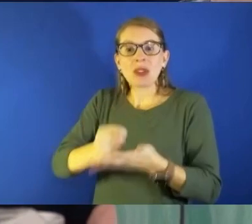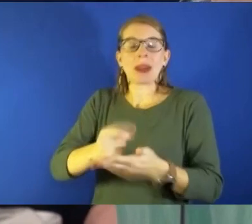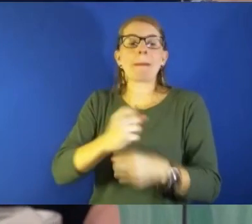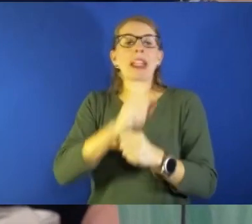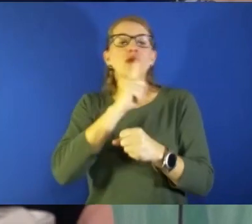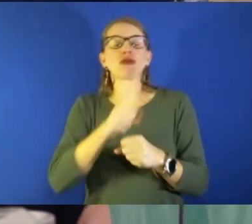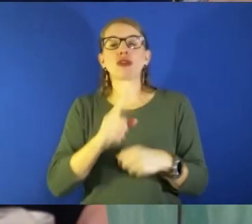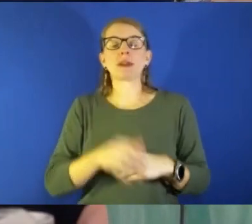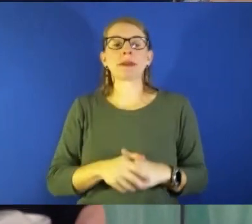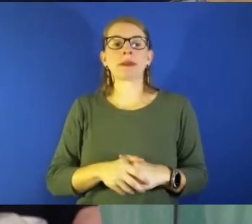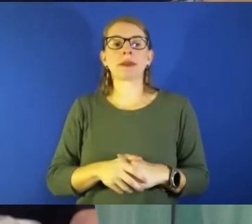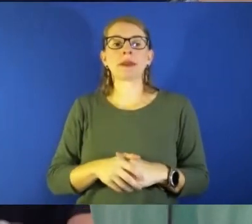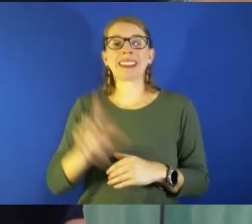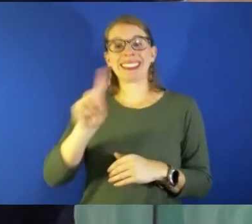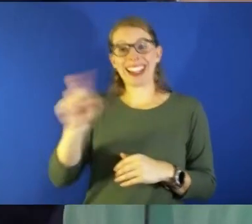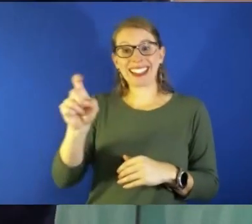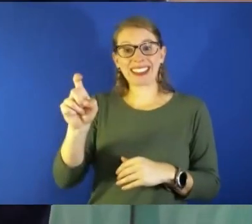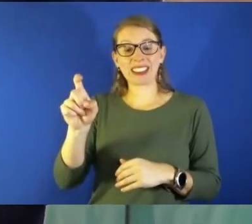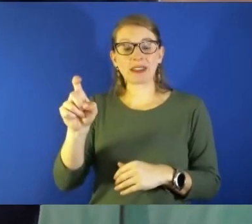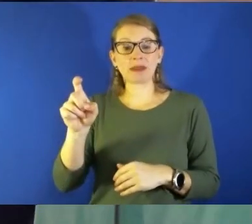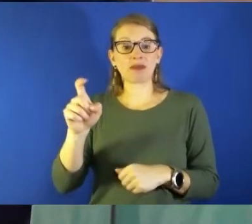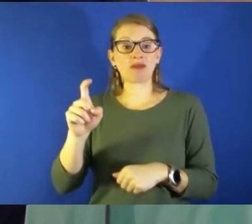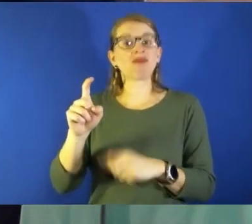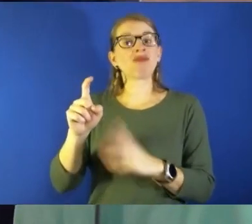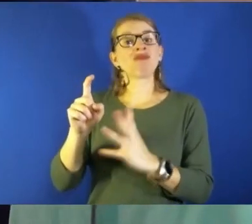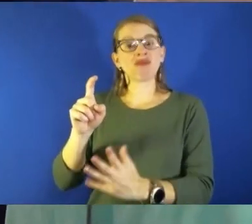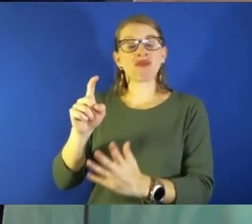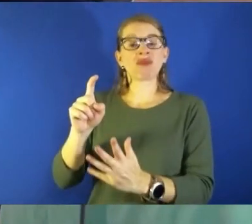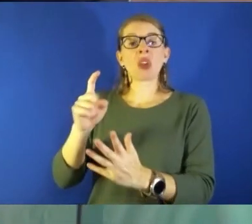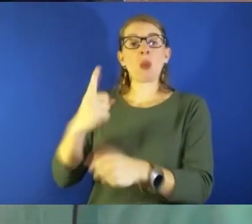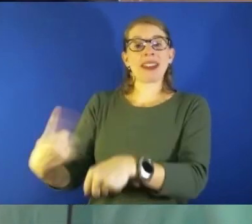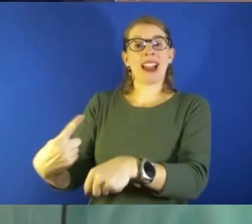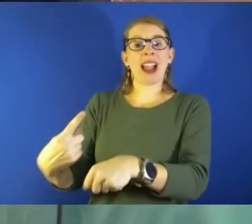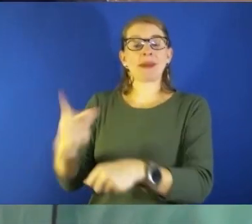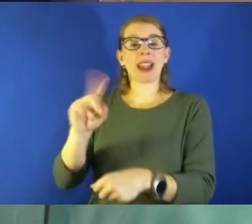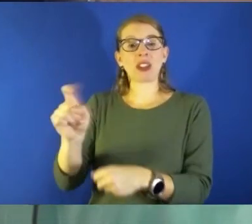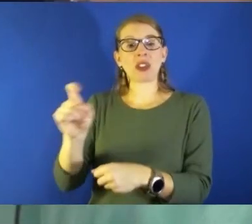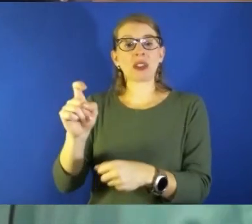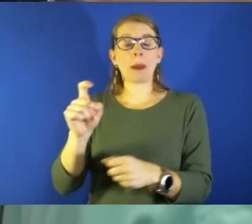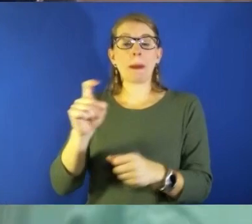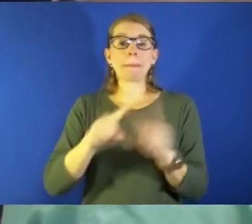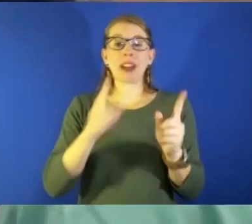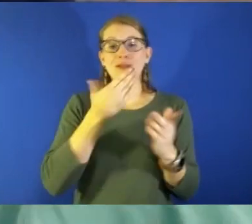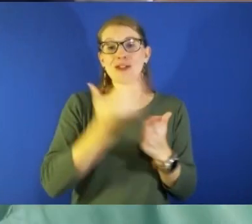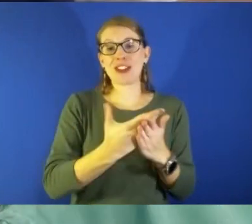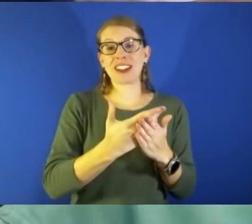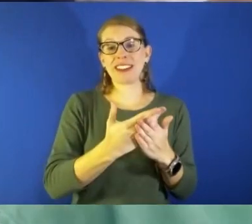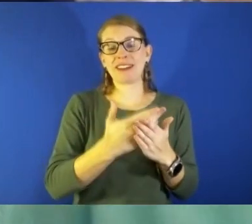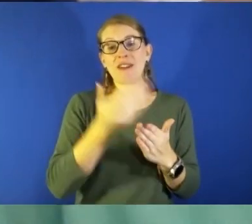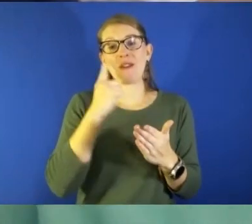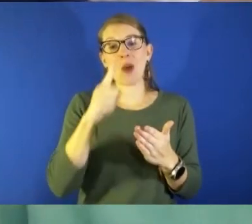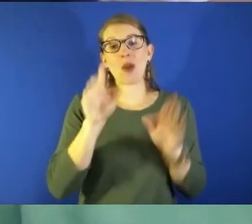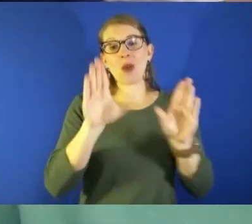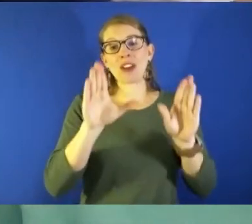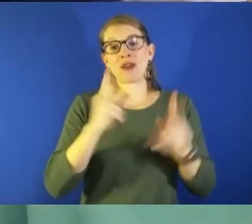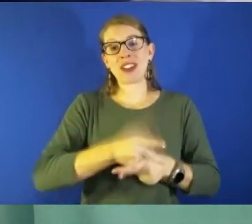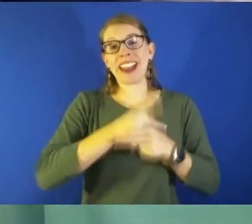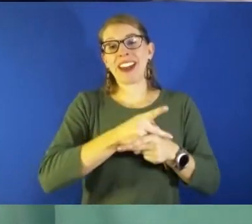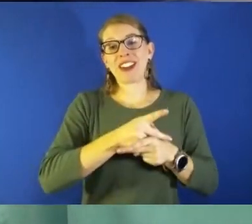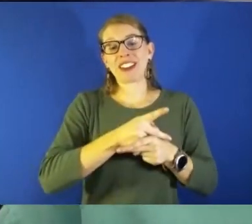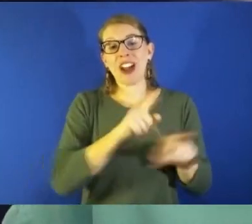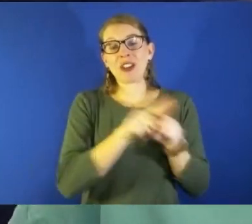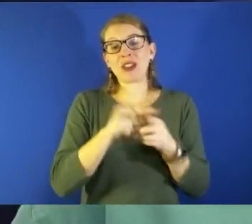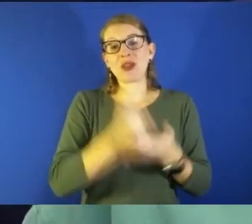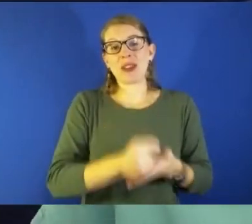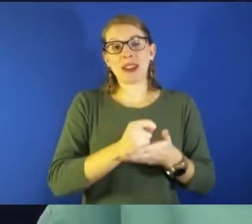a diagnosis no one wants, that it's a good experience in terms of treatment and wonderful care. Wonderful care. That pretty much sums